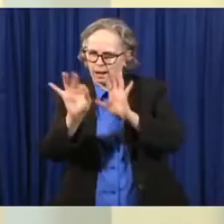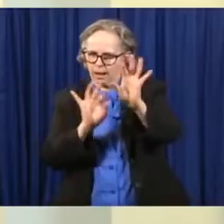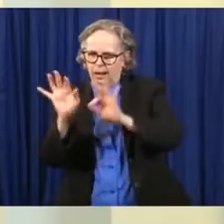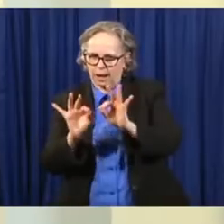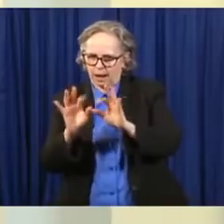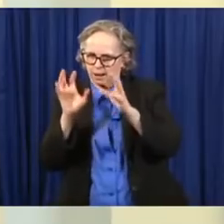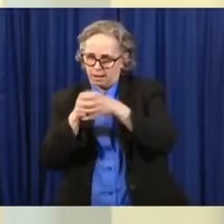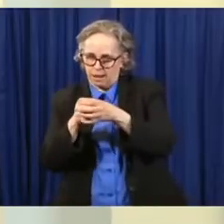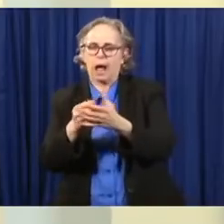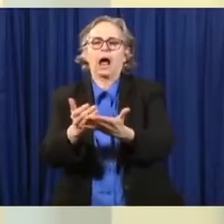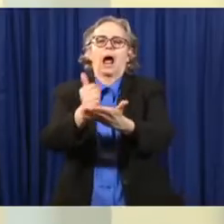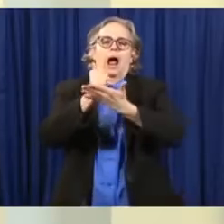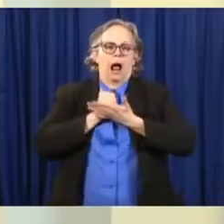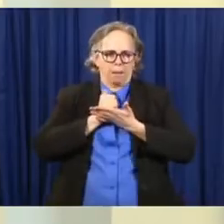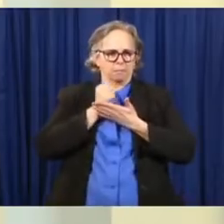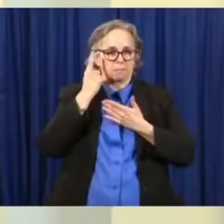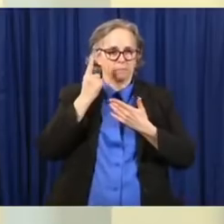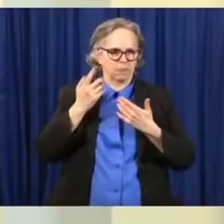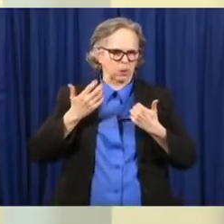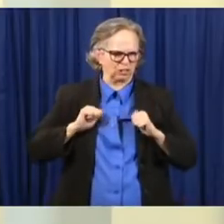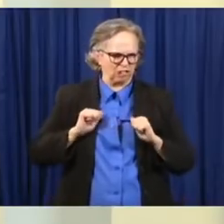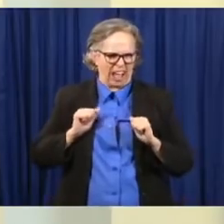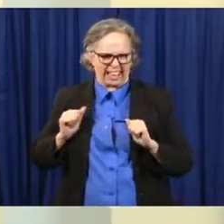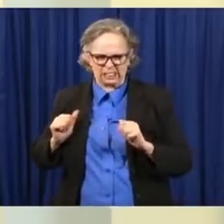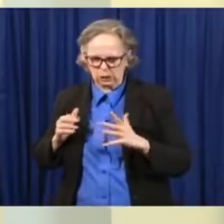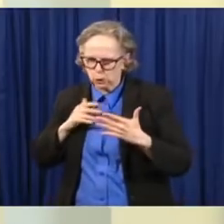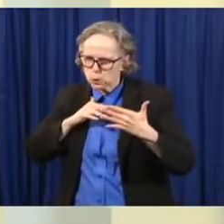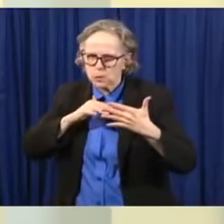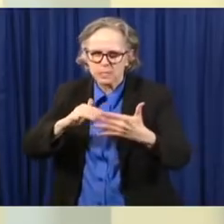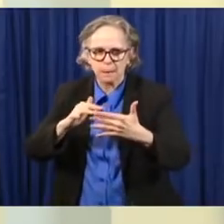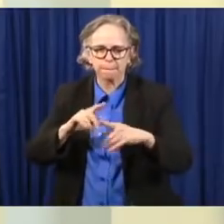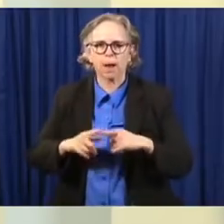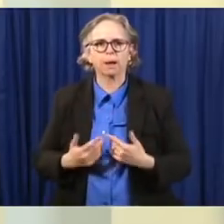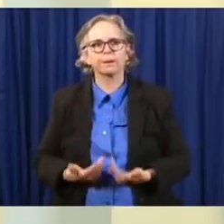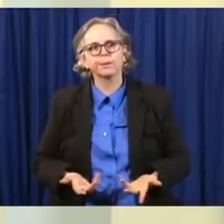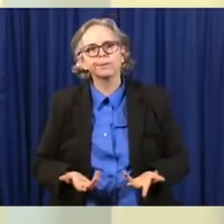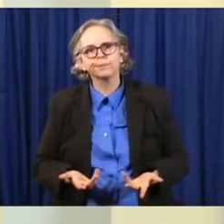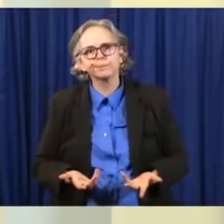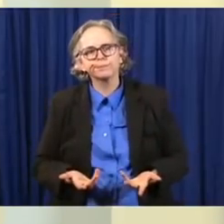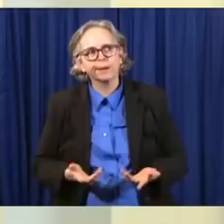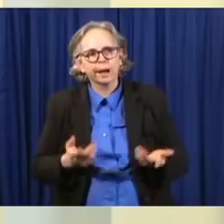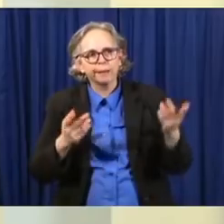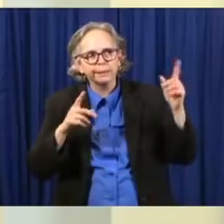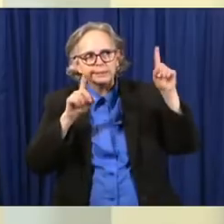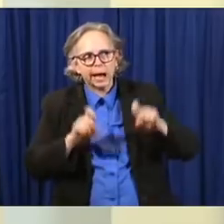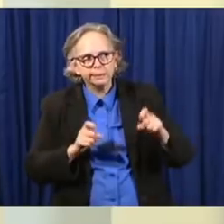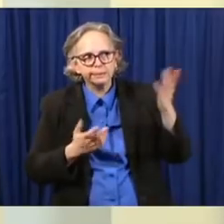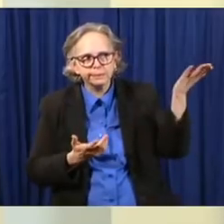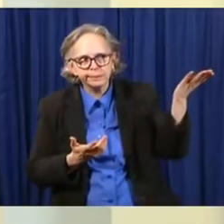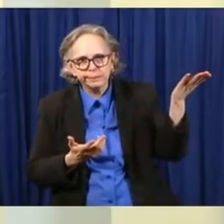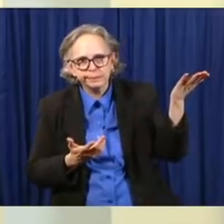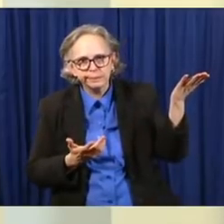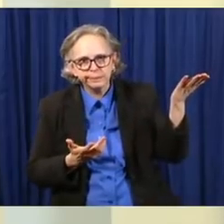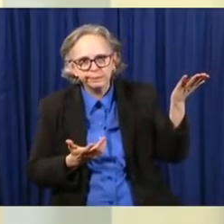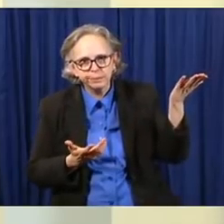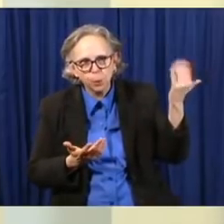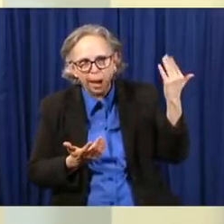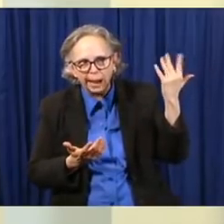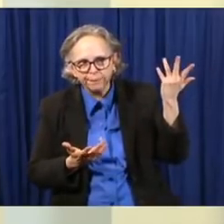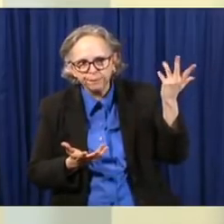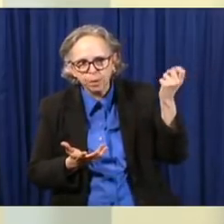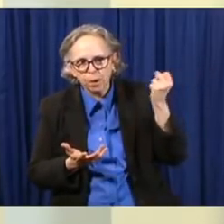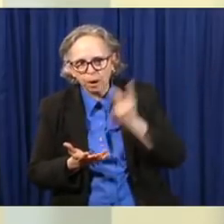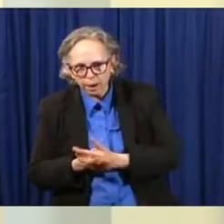this rigorous scientific study that I'm waiting for the 1,000 tests to do with our scientists. And once we get those,